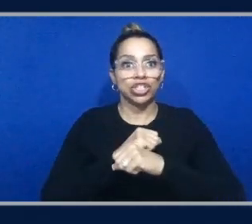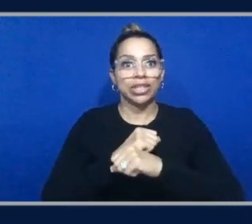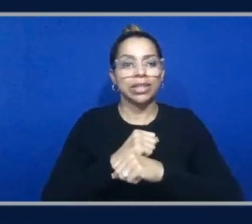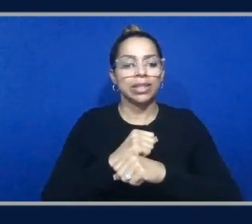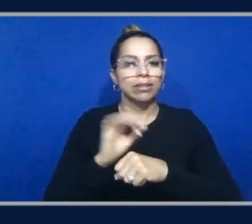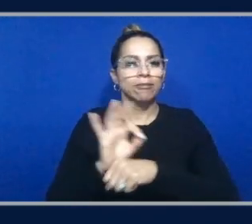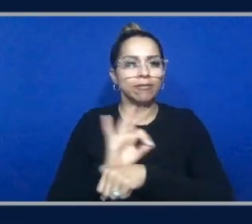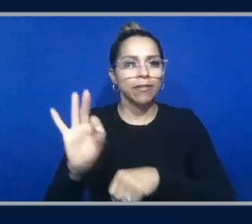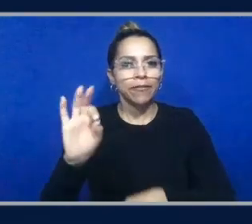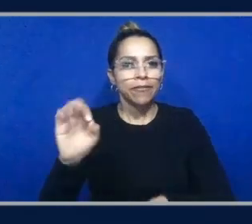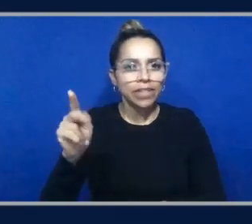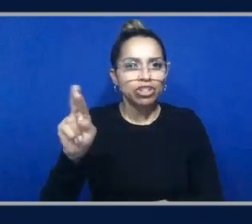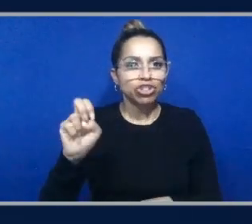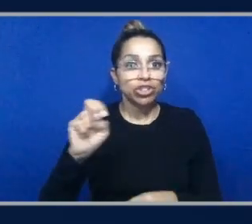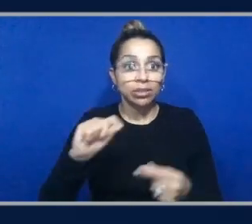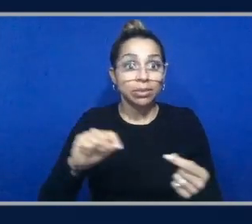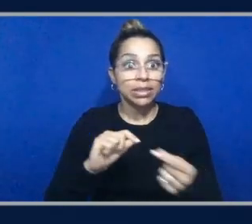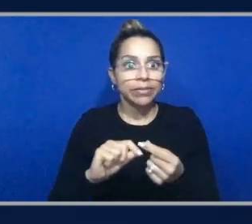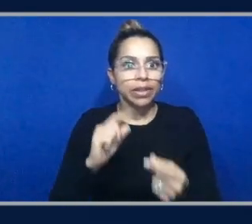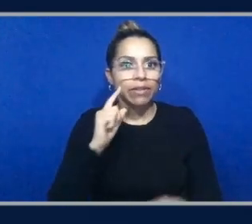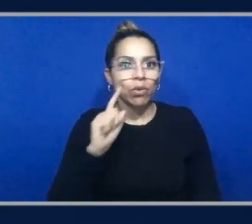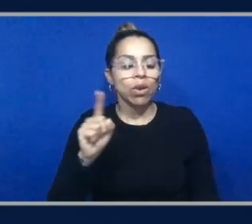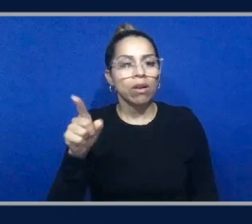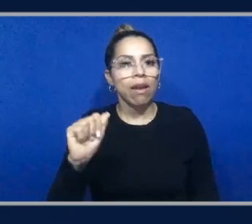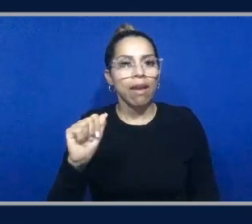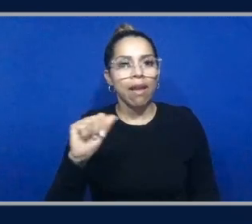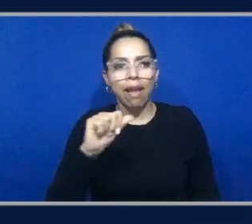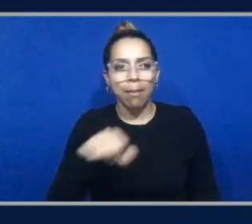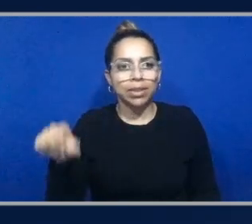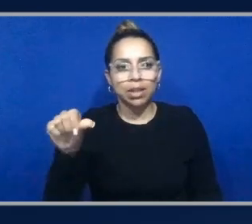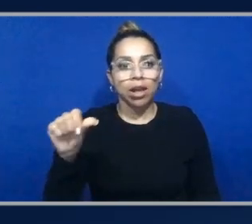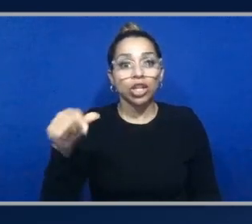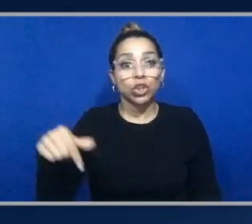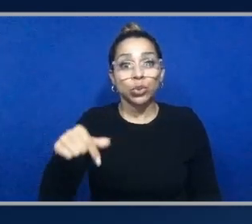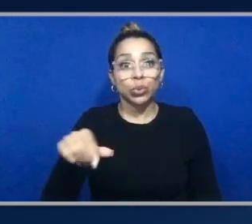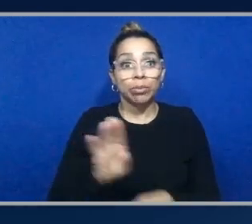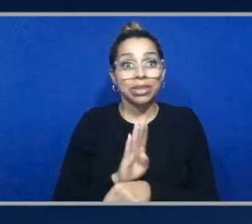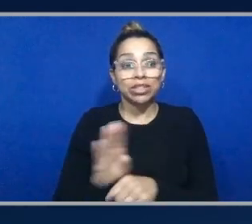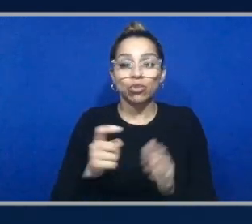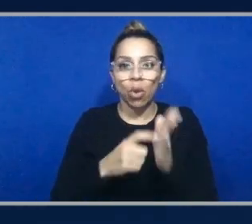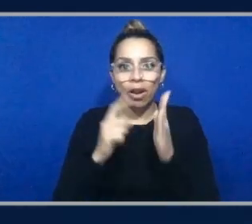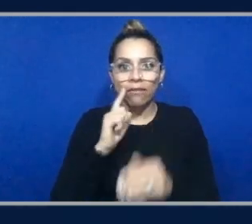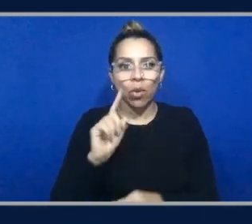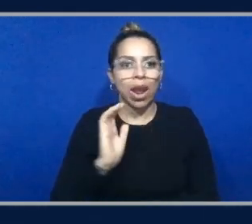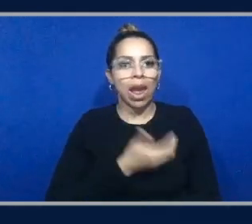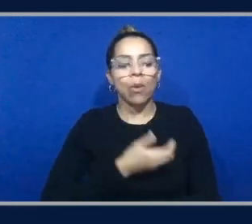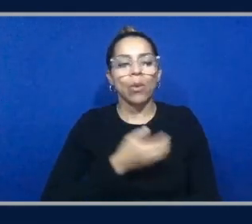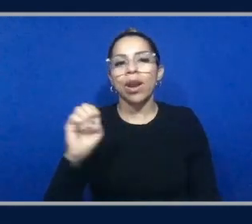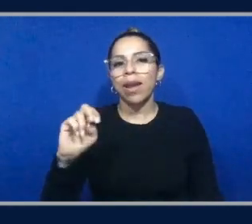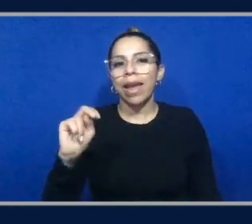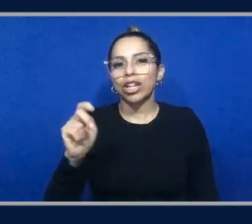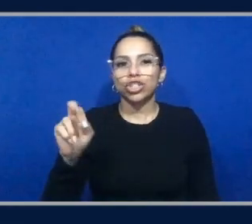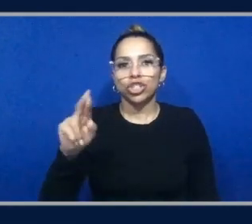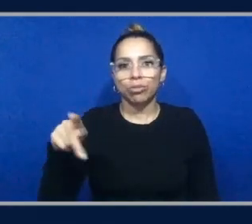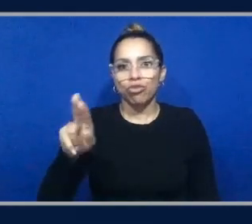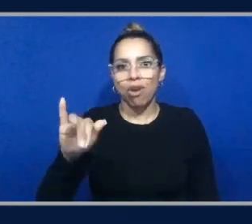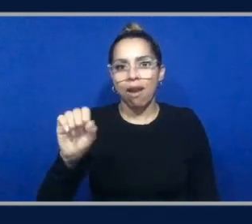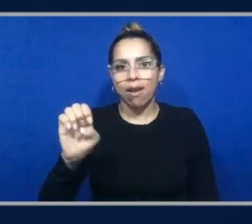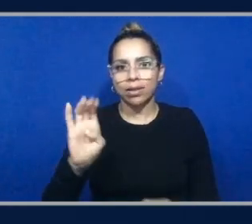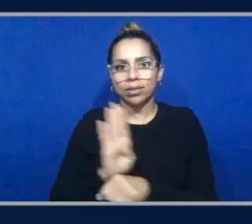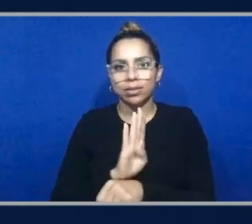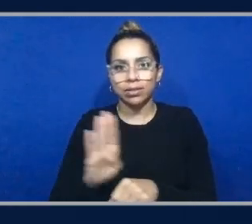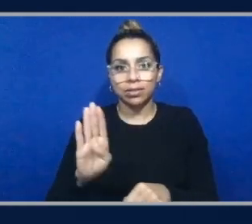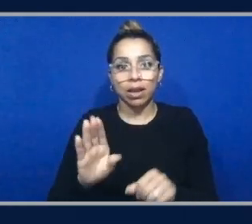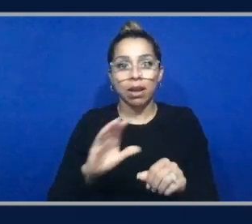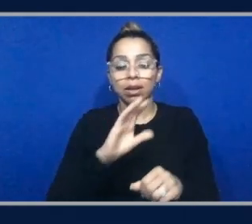specifically for Amazon Q Business required for our enterprise customers. When Amazon Q